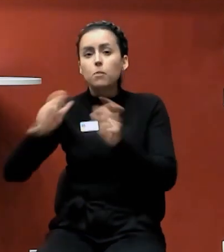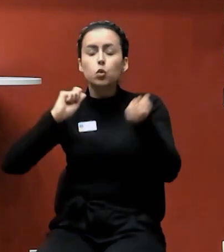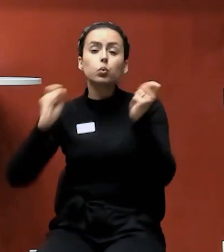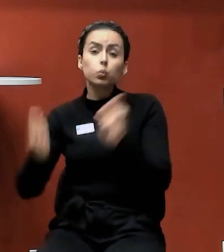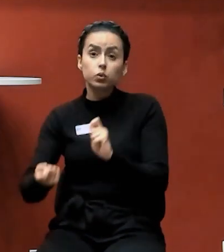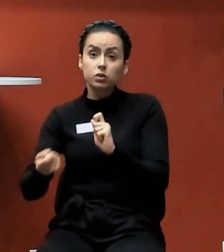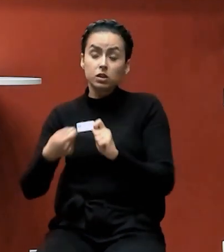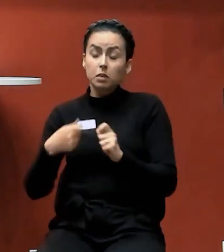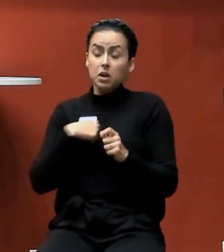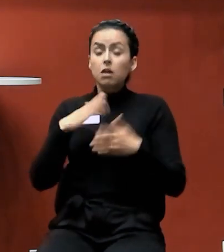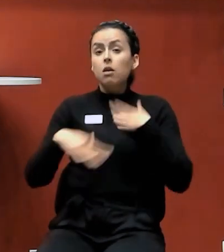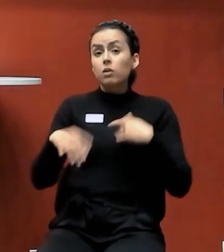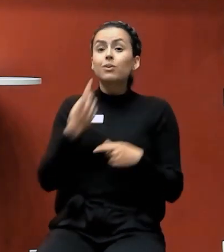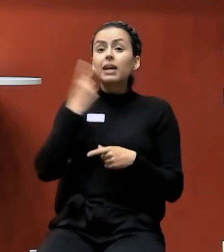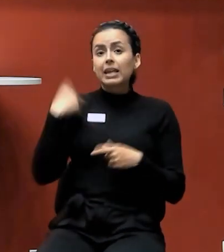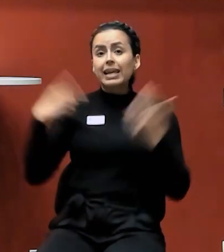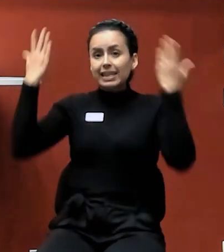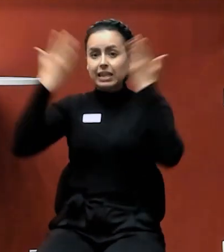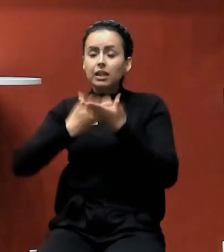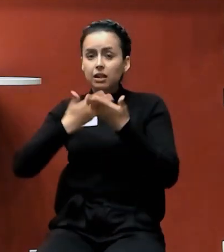show last night, outdoors,